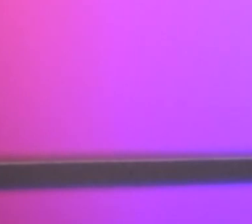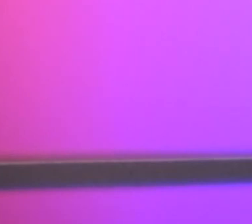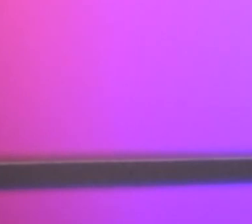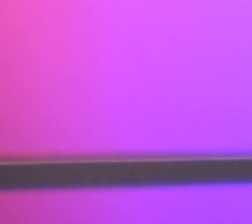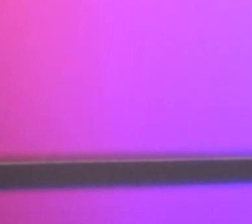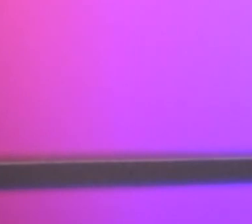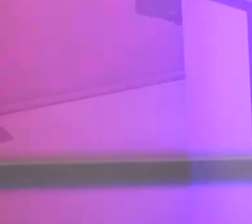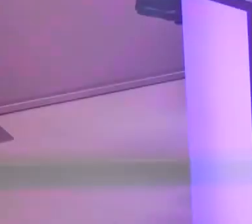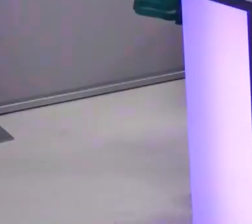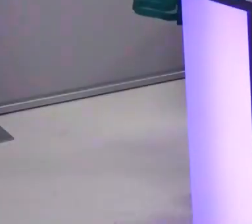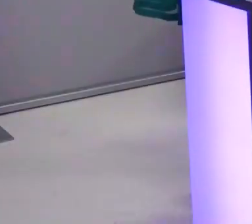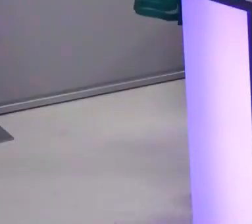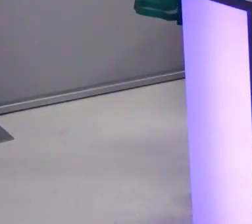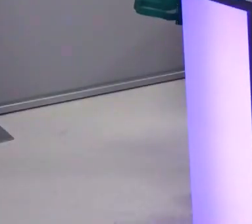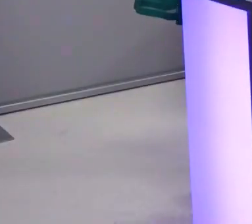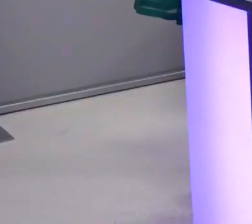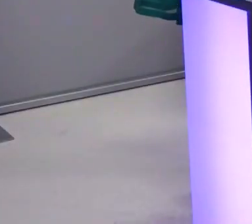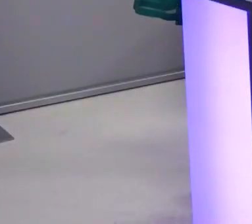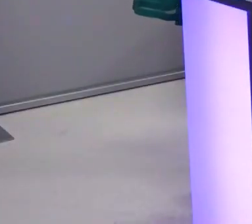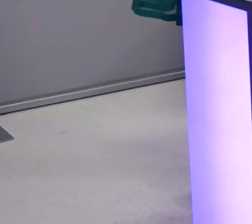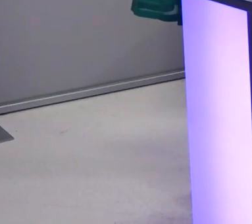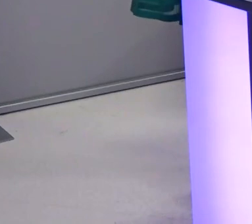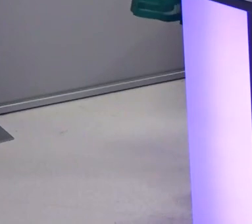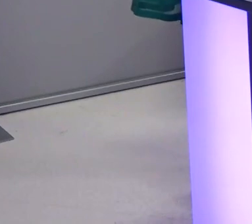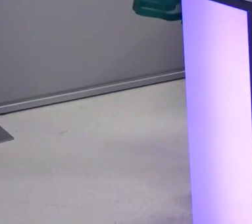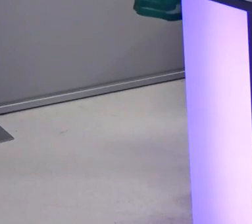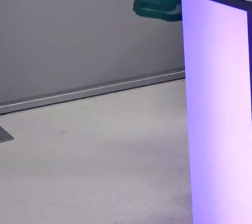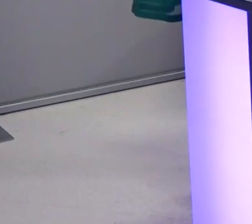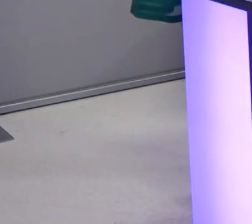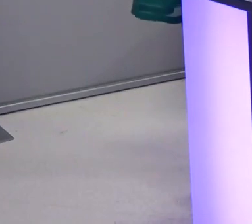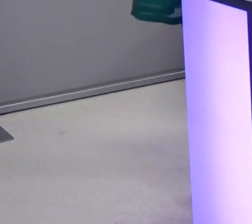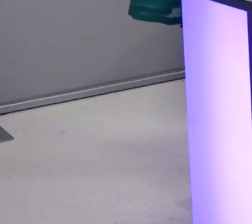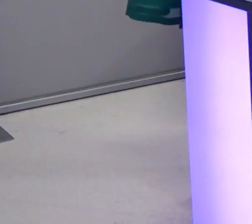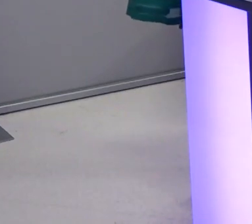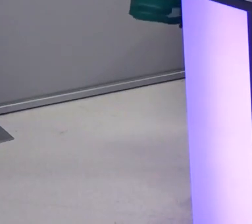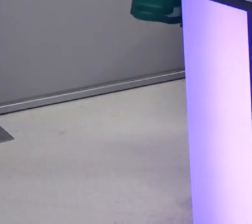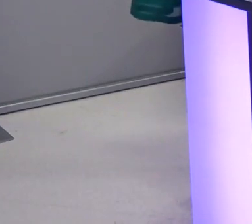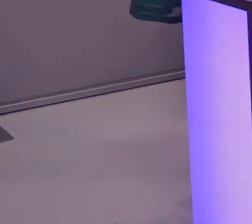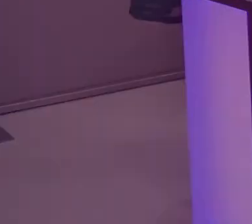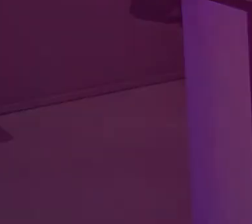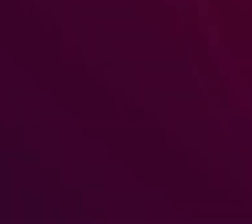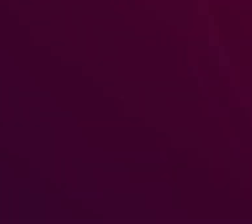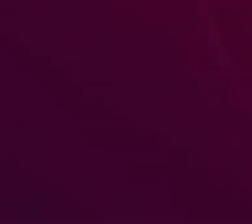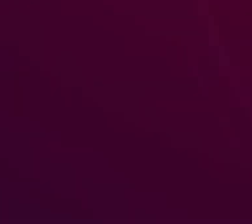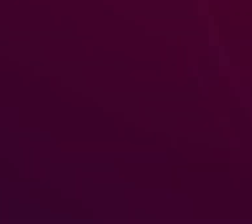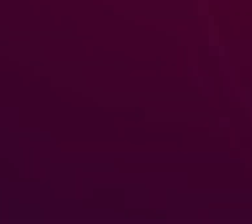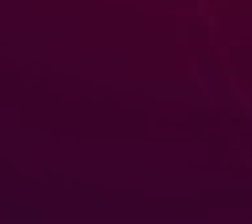heart every Thursday morning starting September 8th. Go out and make it a great day.